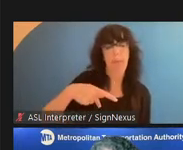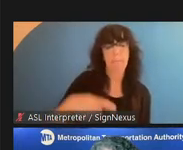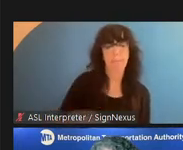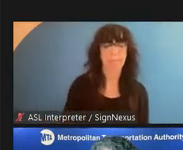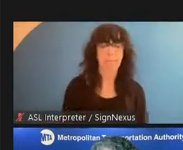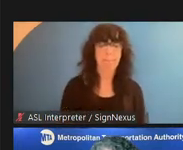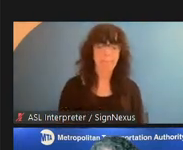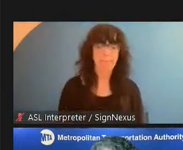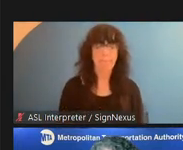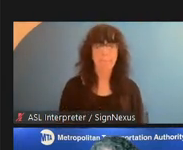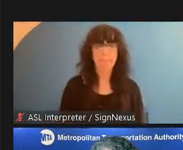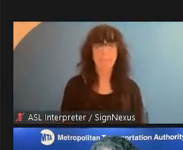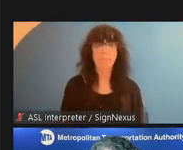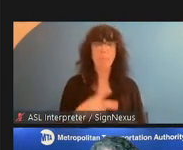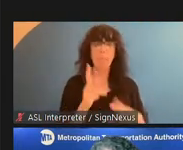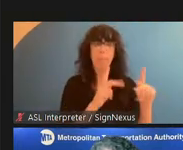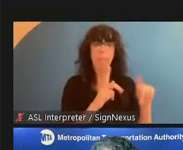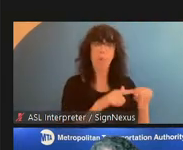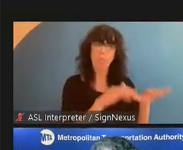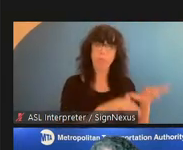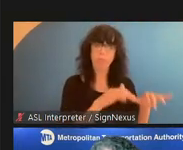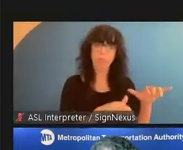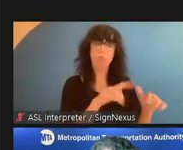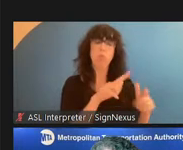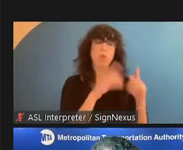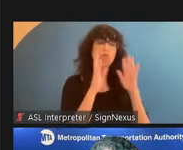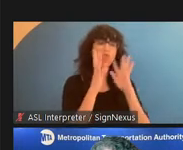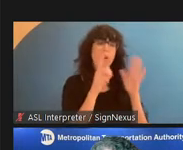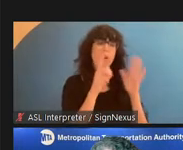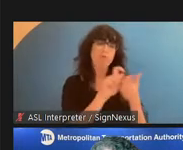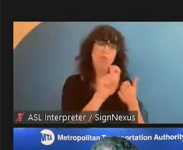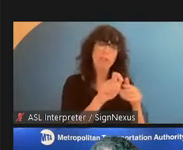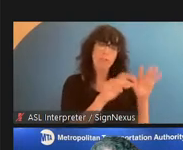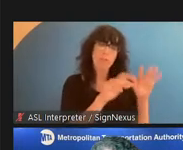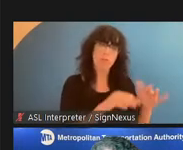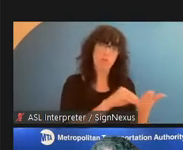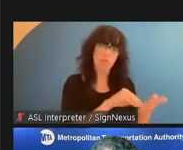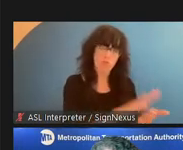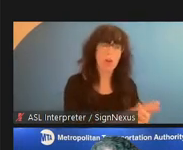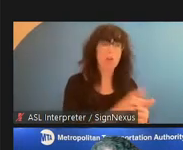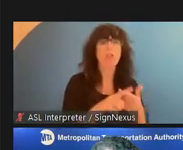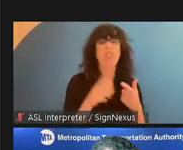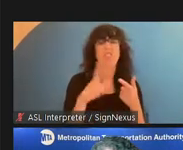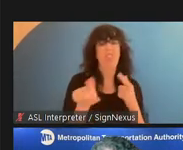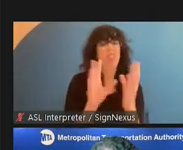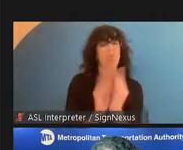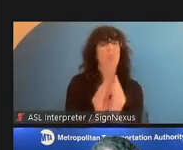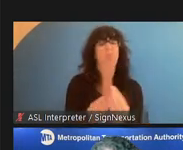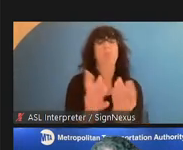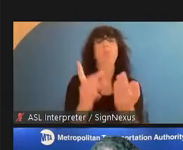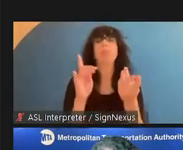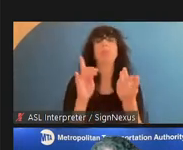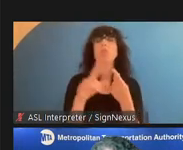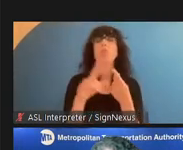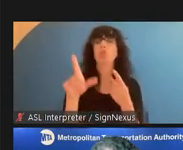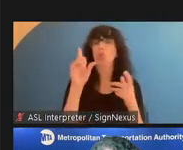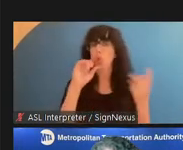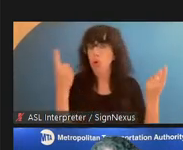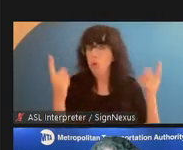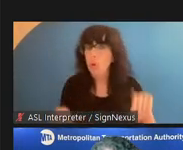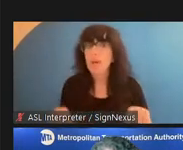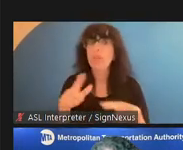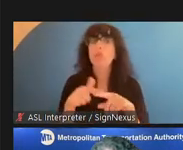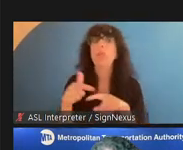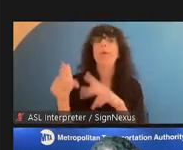stenographers are present and will create a written record of this hearing by attending this virtual hearing you consent to be recorded